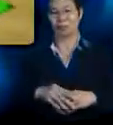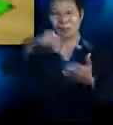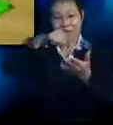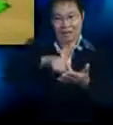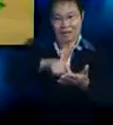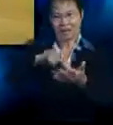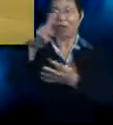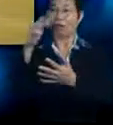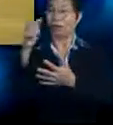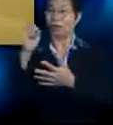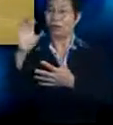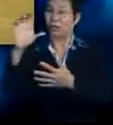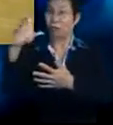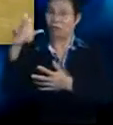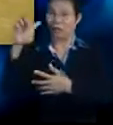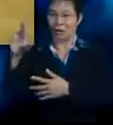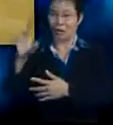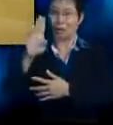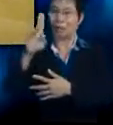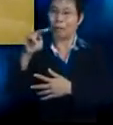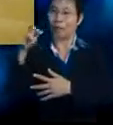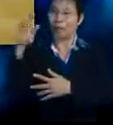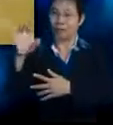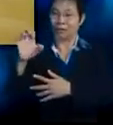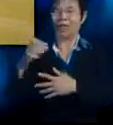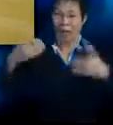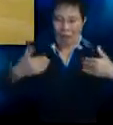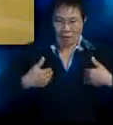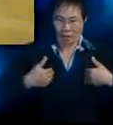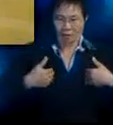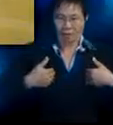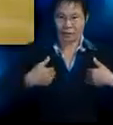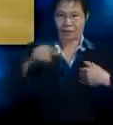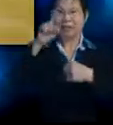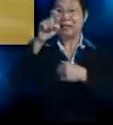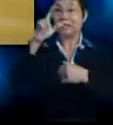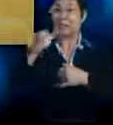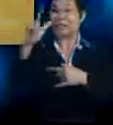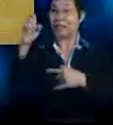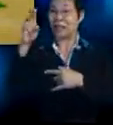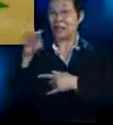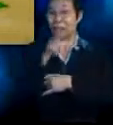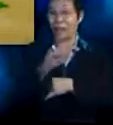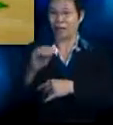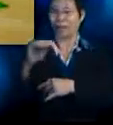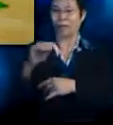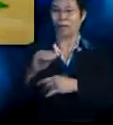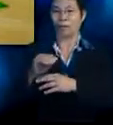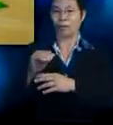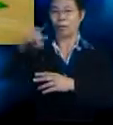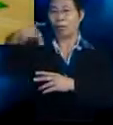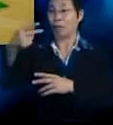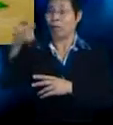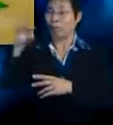This is the vascular bundle. The vascular bundle consists of xylem and phloem. Xylem transports